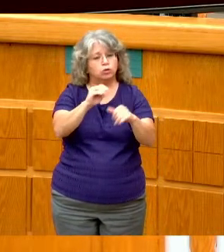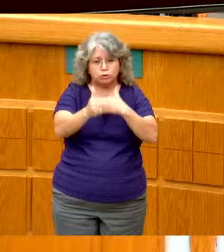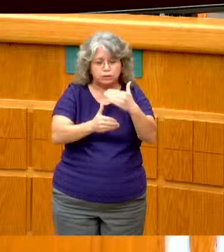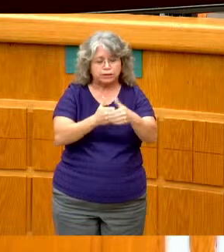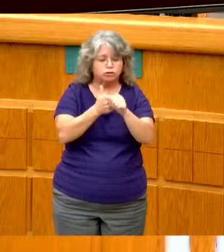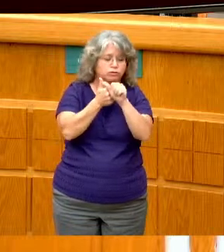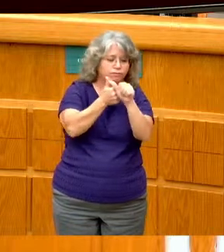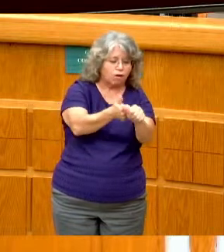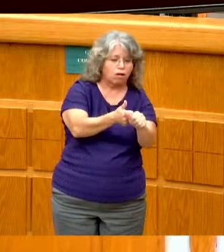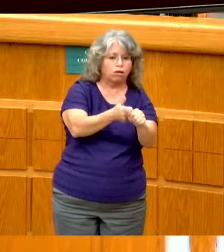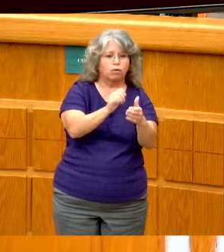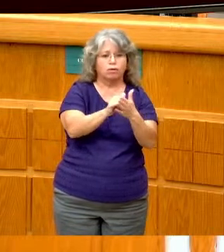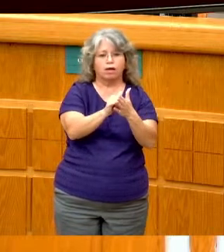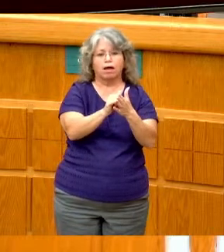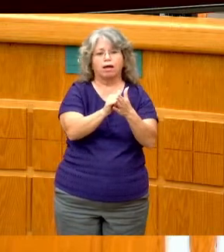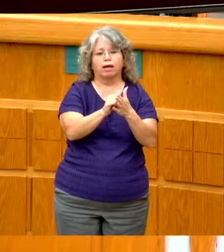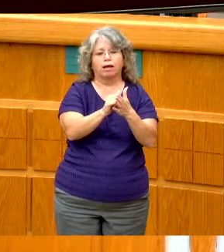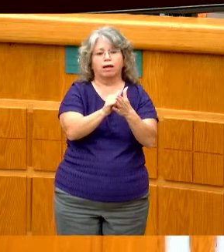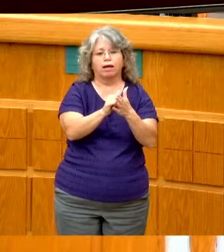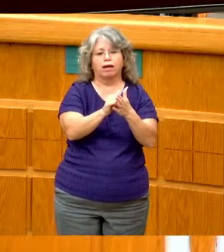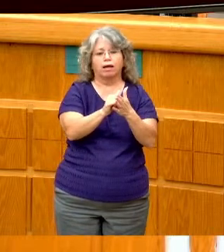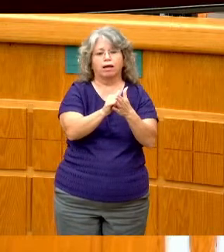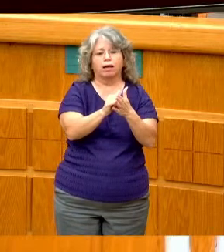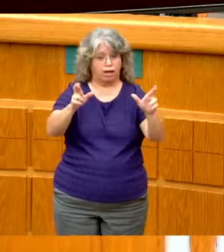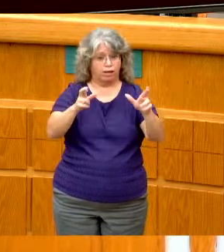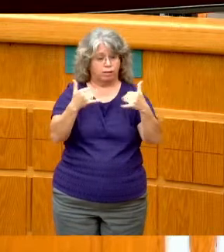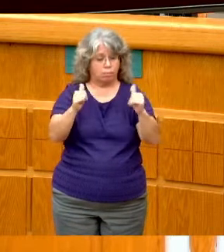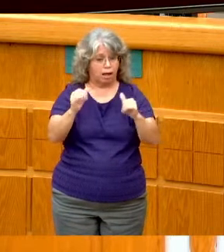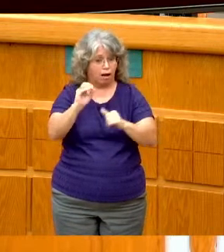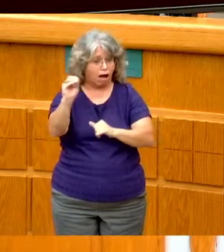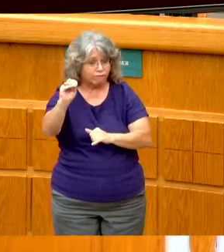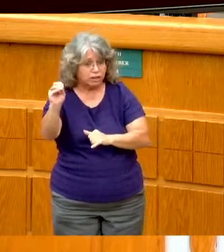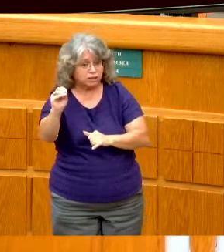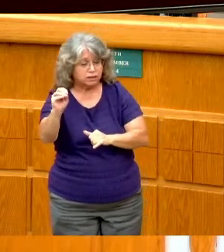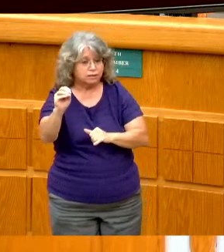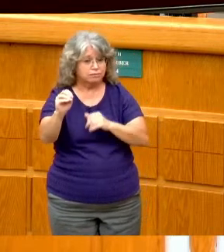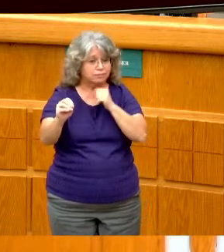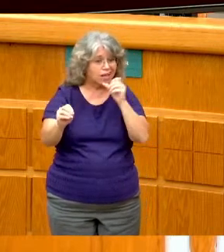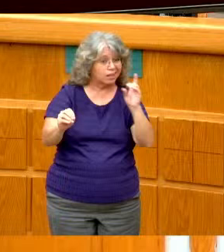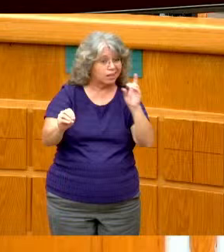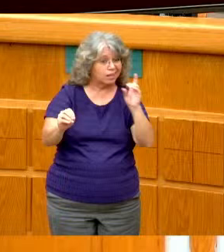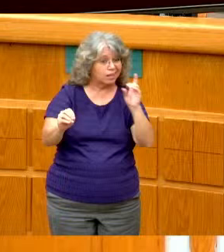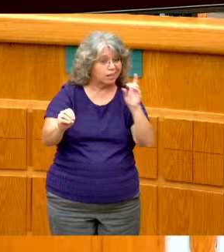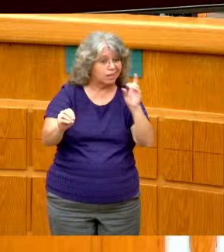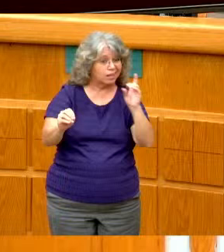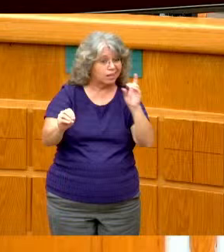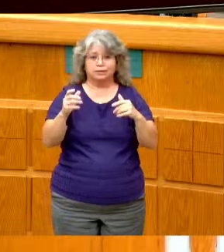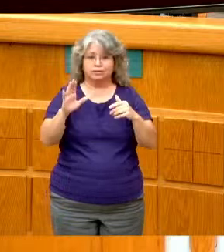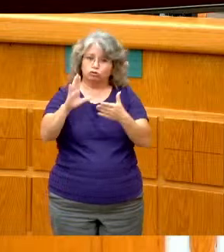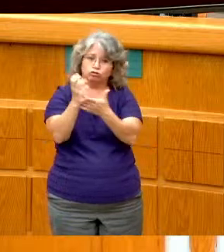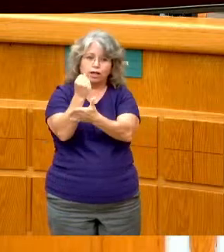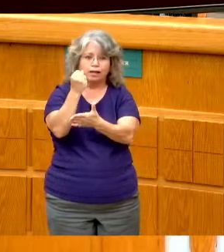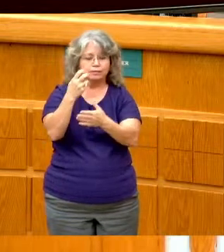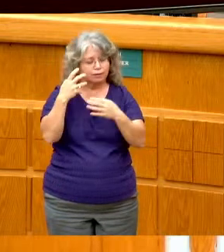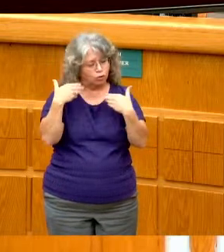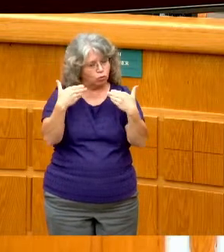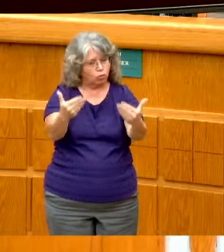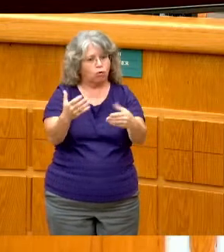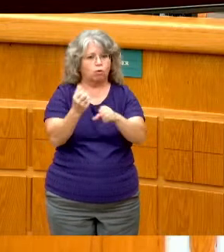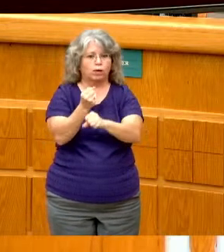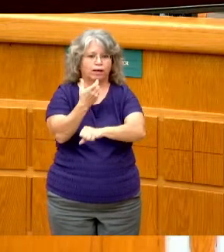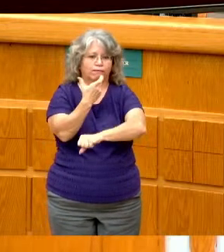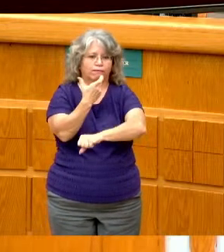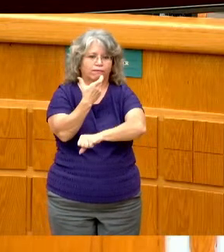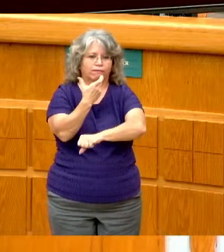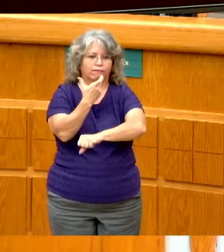there and play offense, now is your chance. Get vaccinated. It's key to getting us to beat